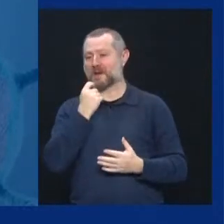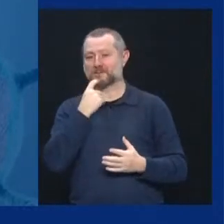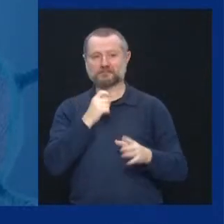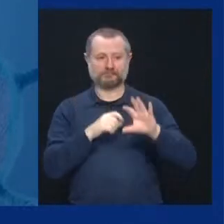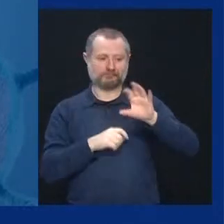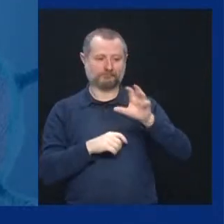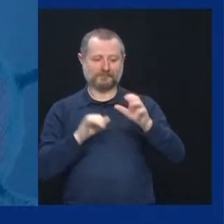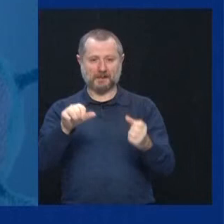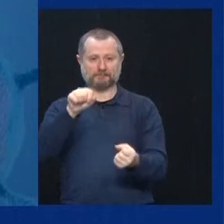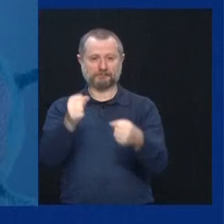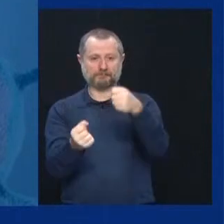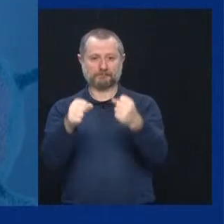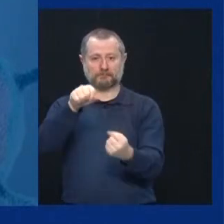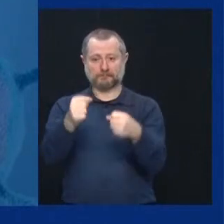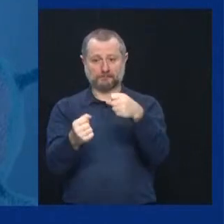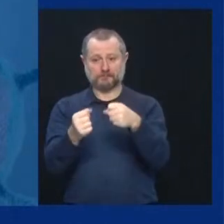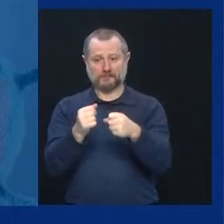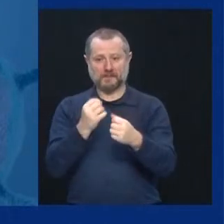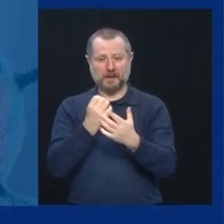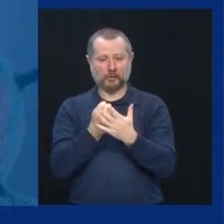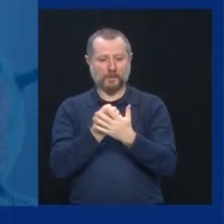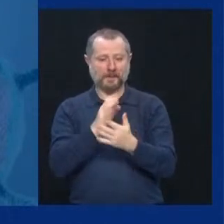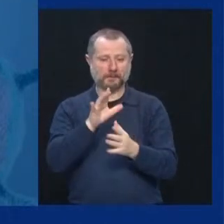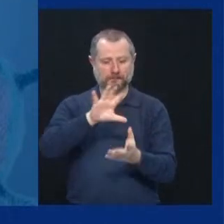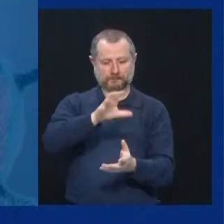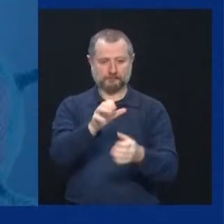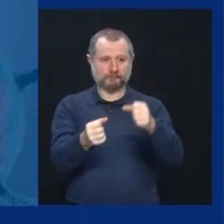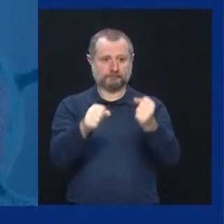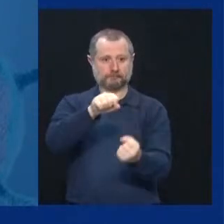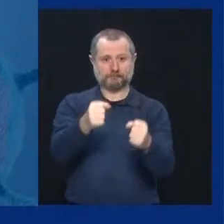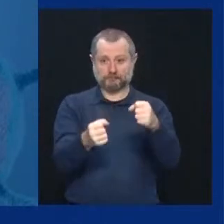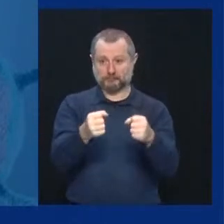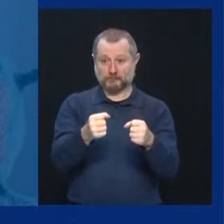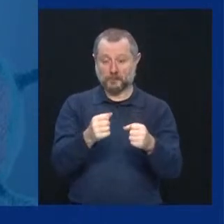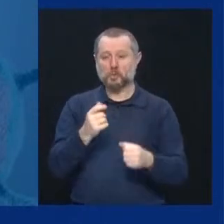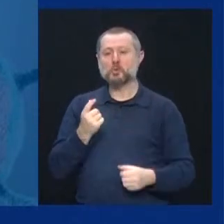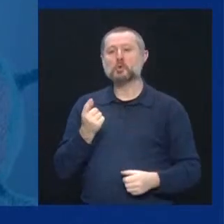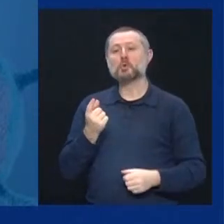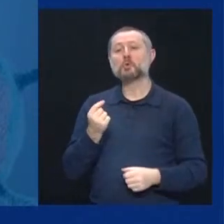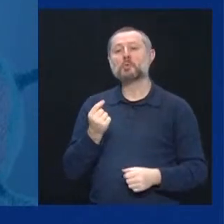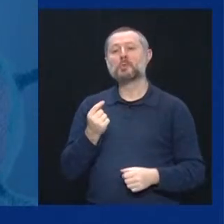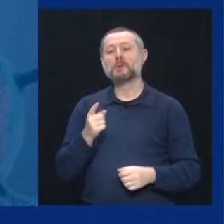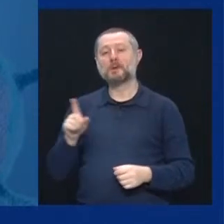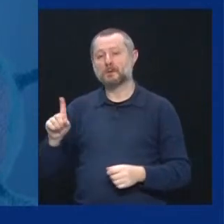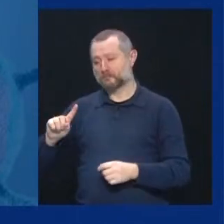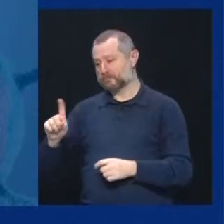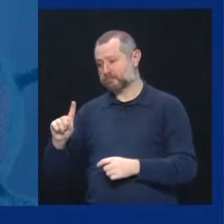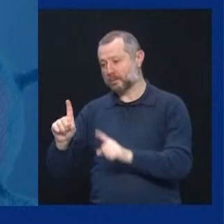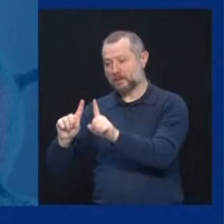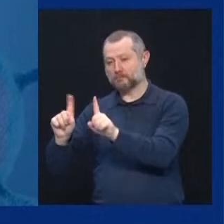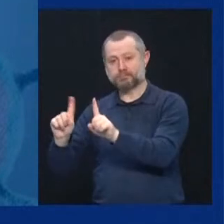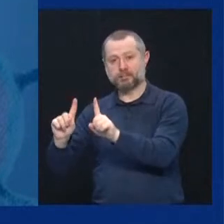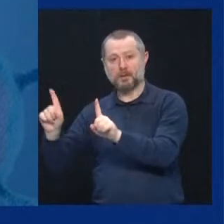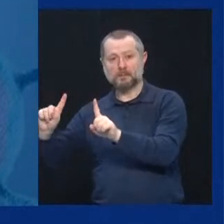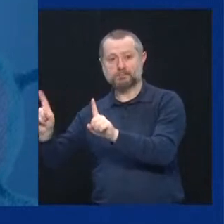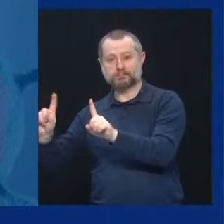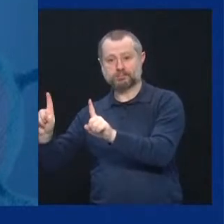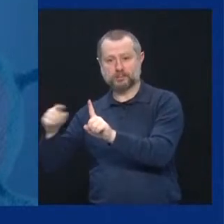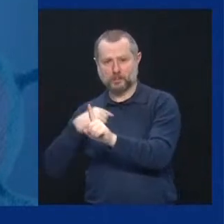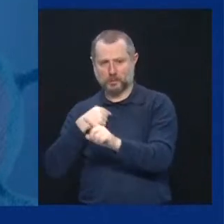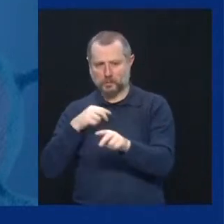the economic valve. You watch the gauges so you